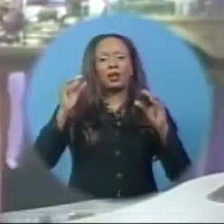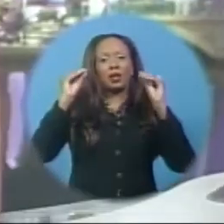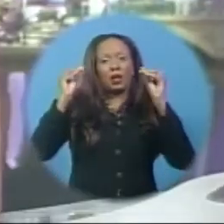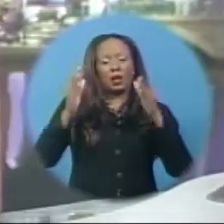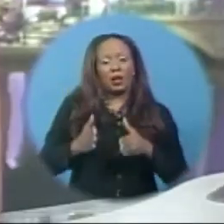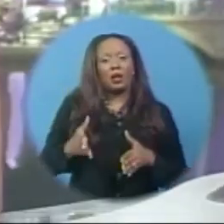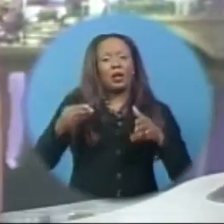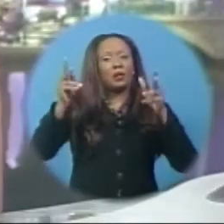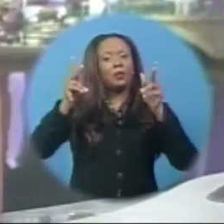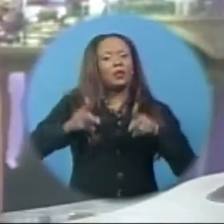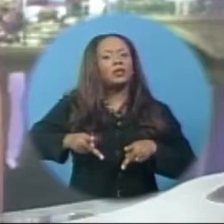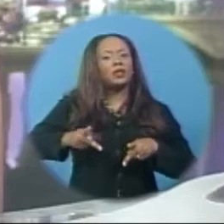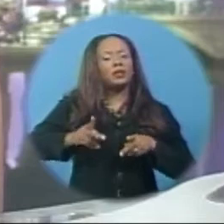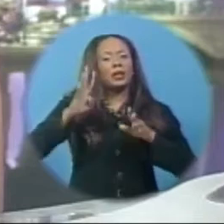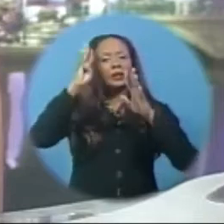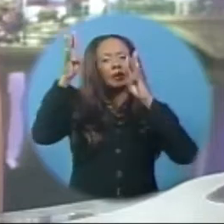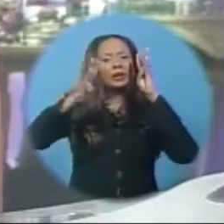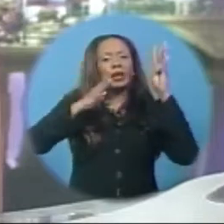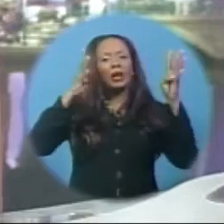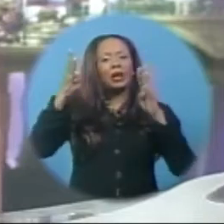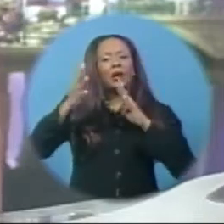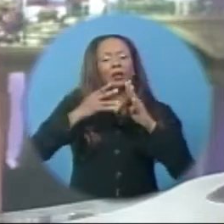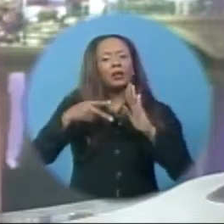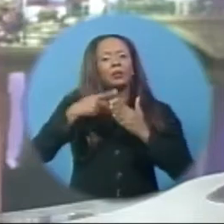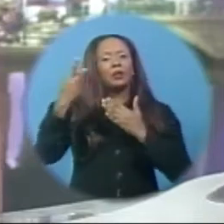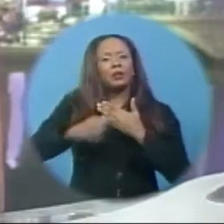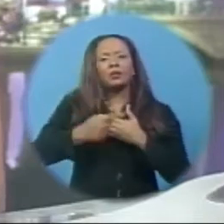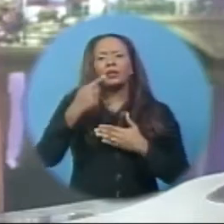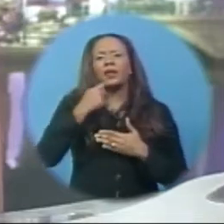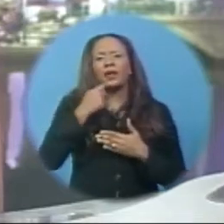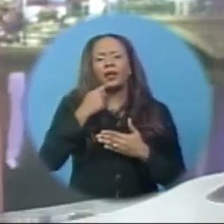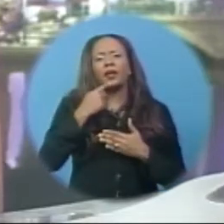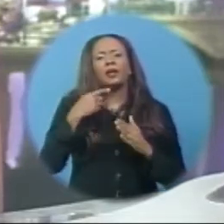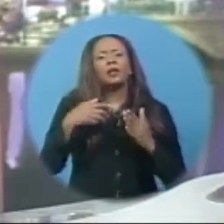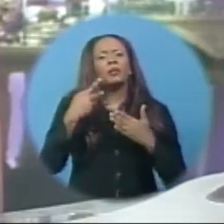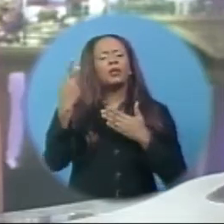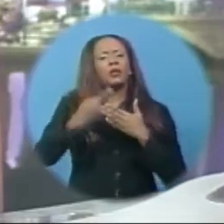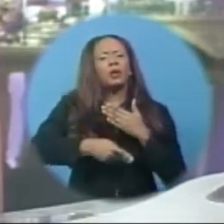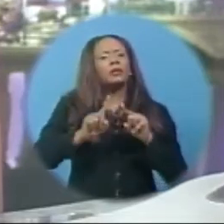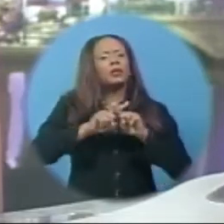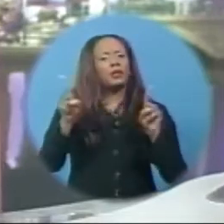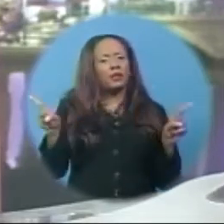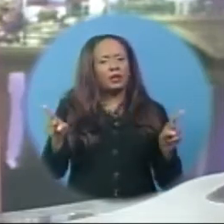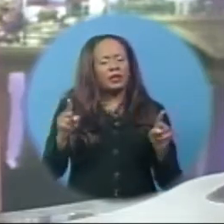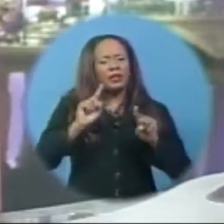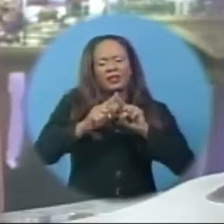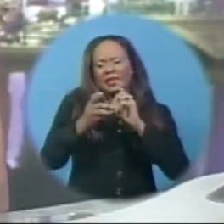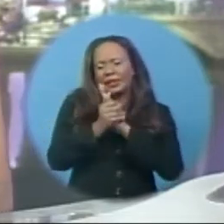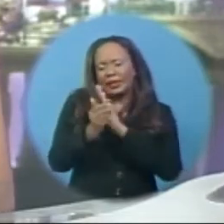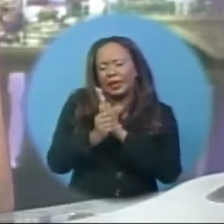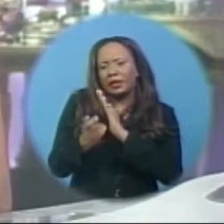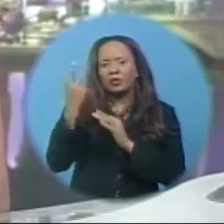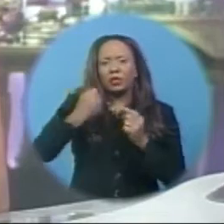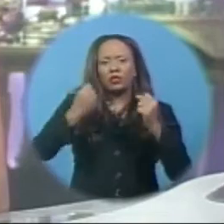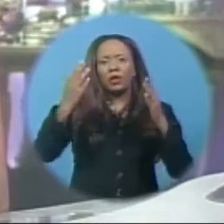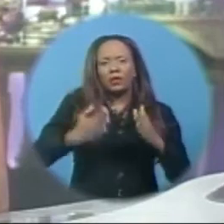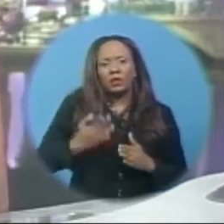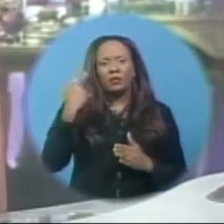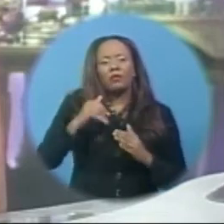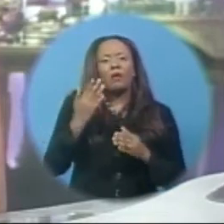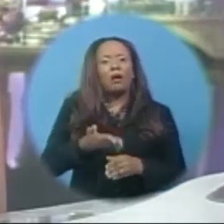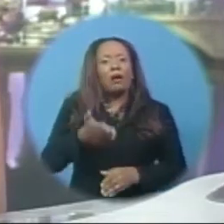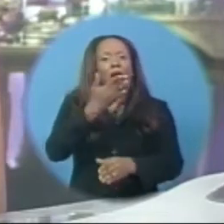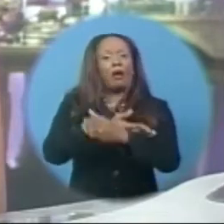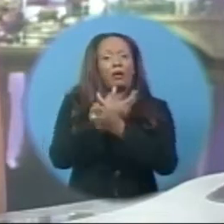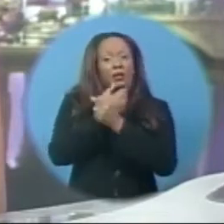Instructor and course designer Steve Deeks says the course is different and will explore techniques that drivers can use to maximize safety when they're